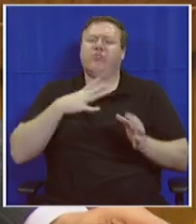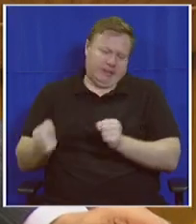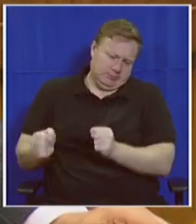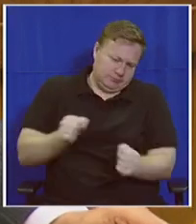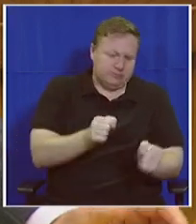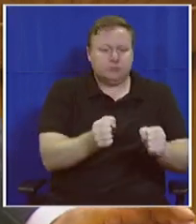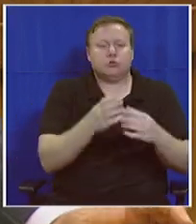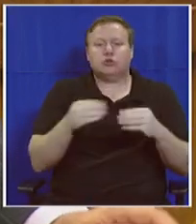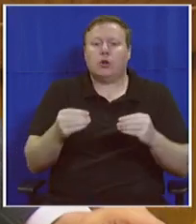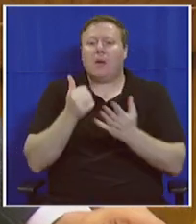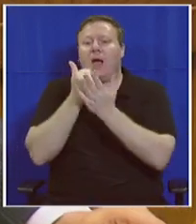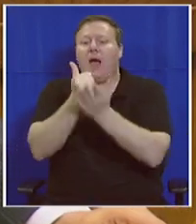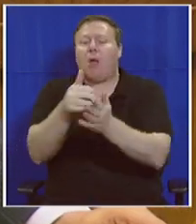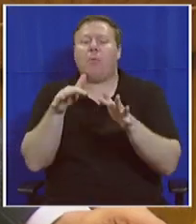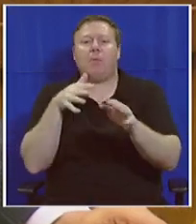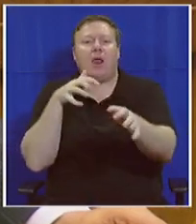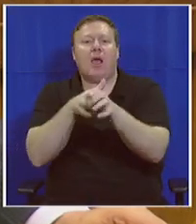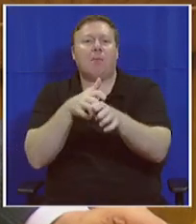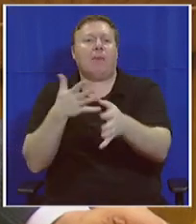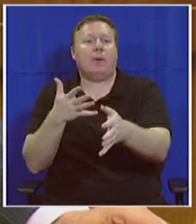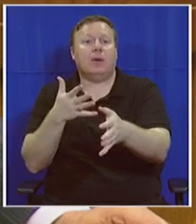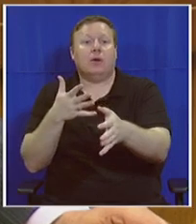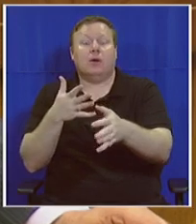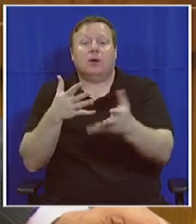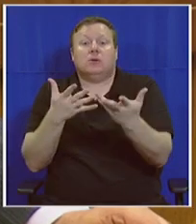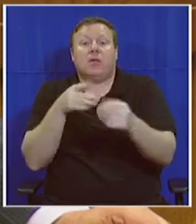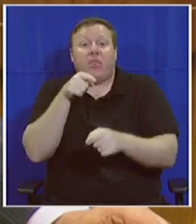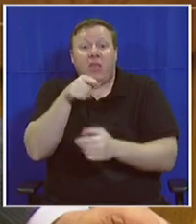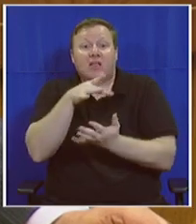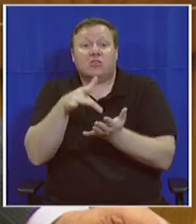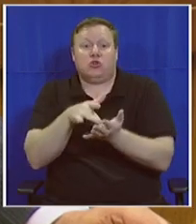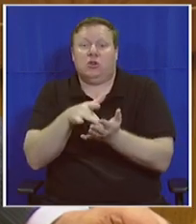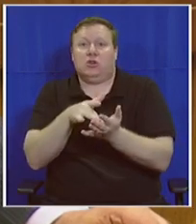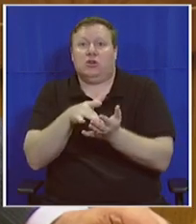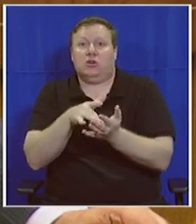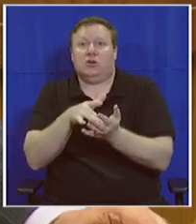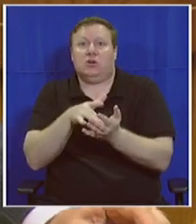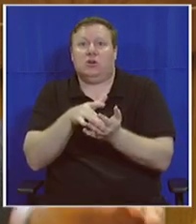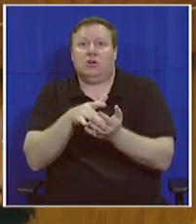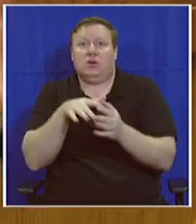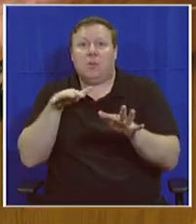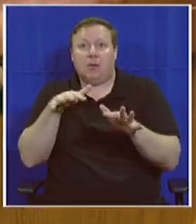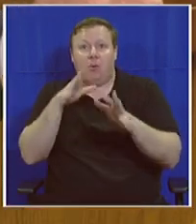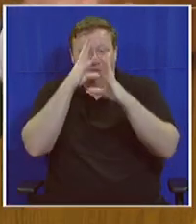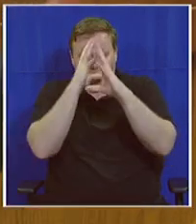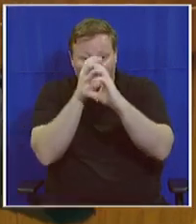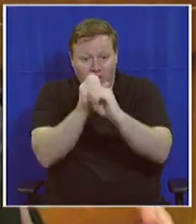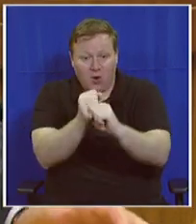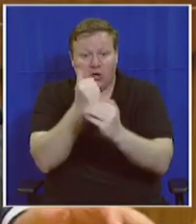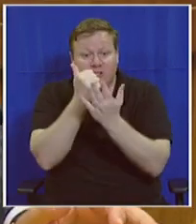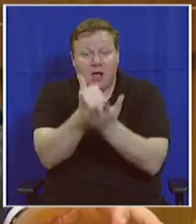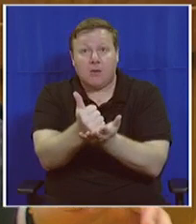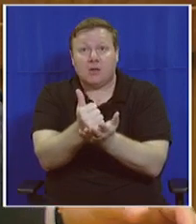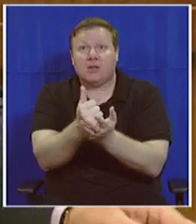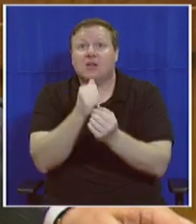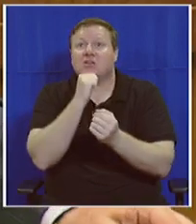assist people at an accident, and then, under those circumstances, quite often, People are so focused in terms of helping that they